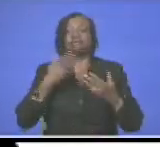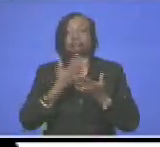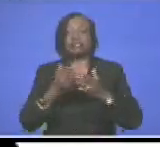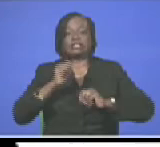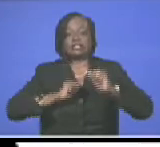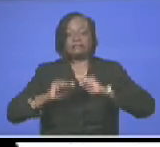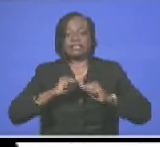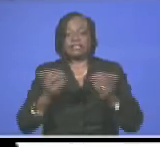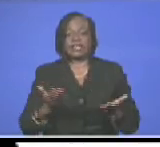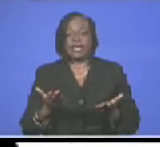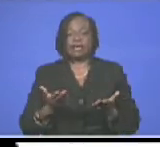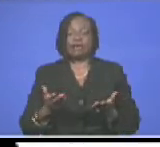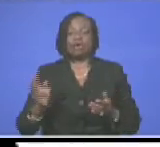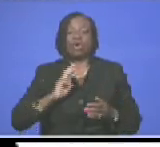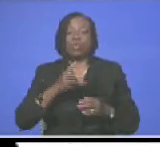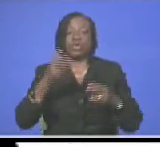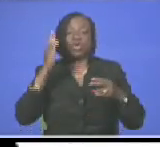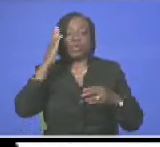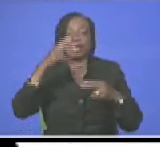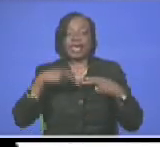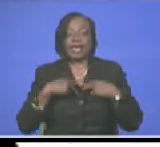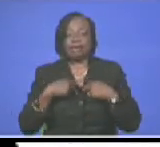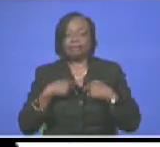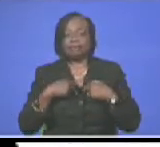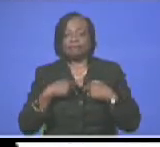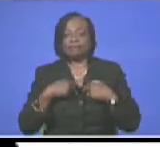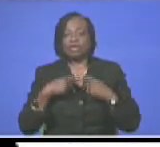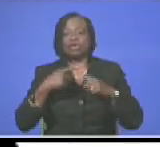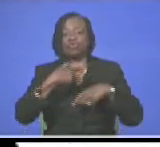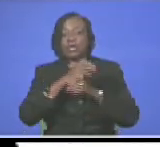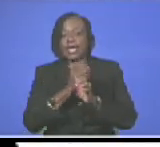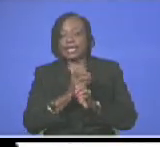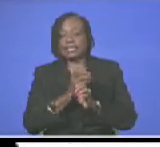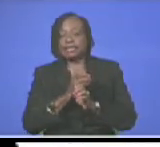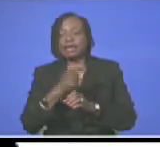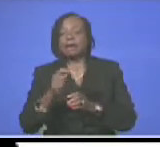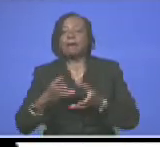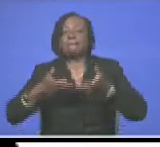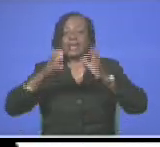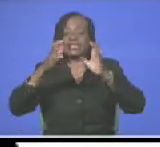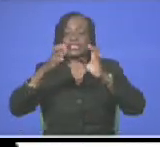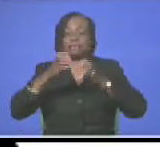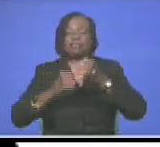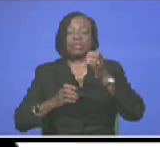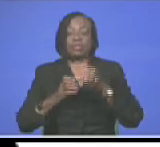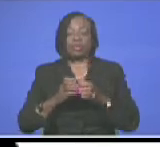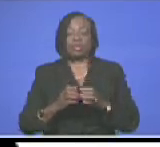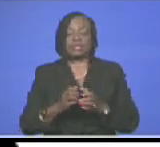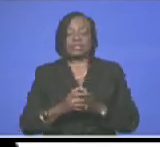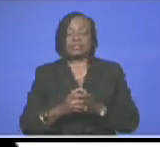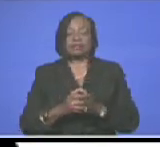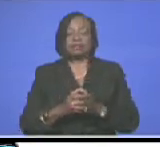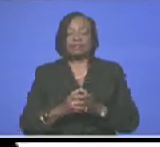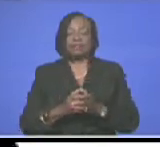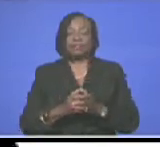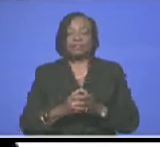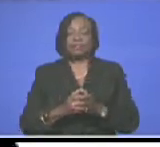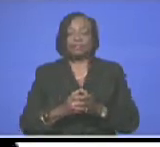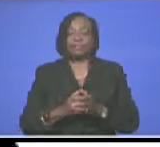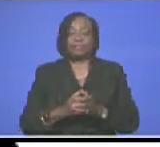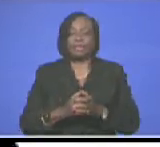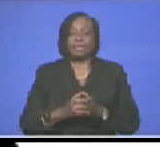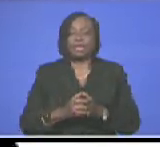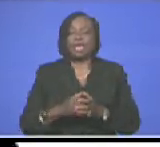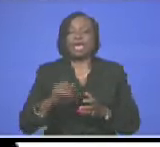here. We're going to upgrade this the basketball court. The concern I have is that I upgraded that